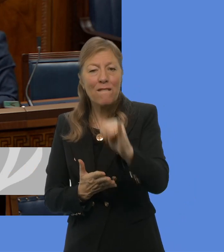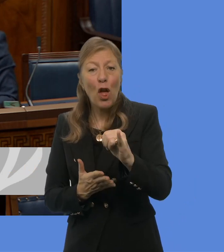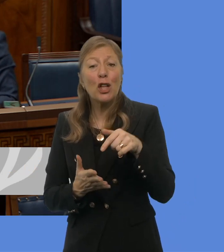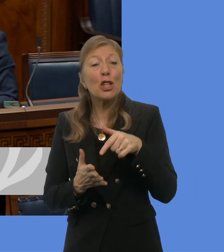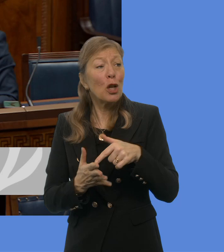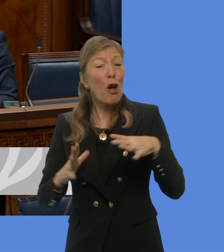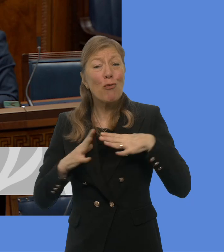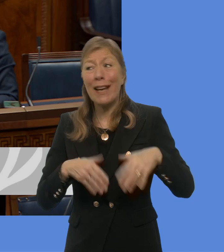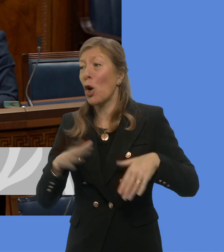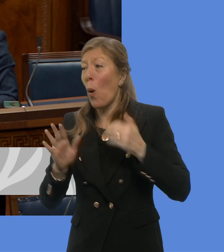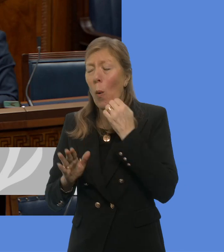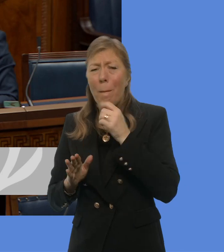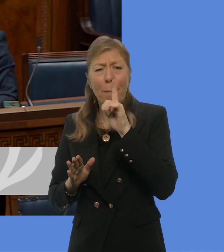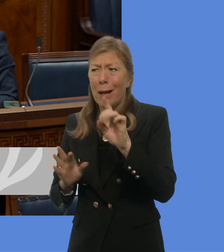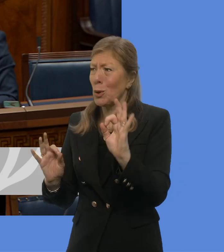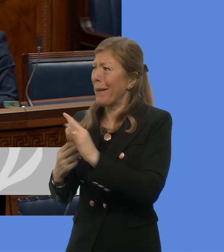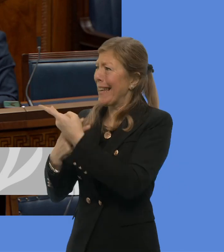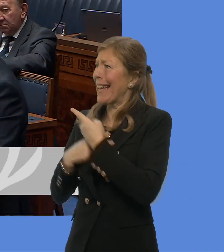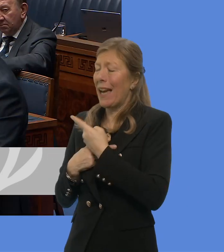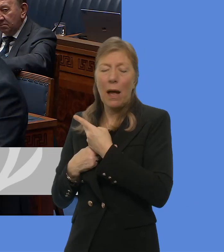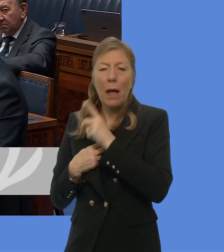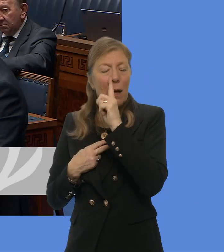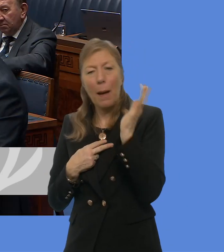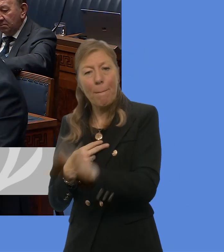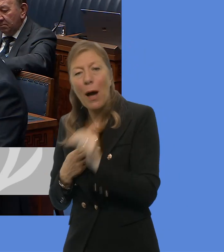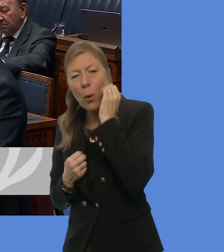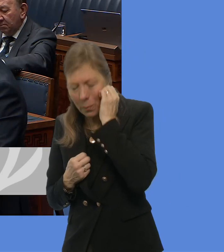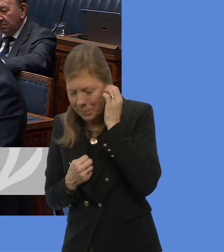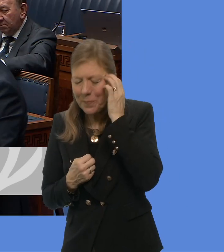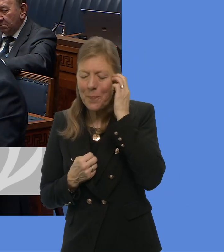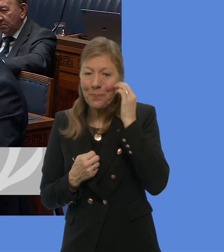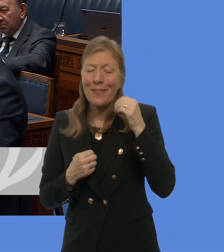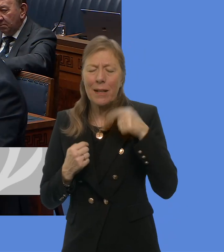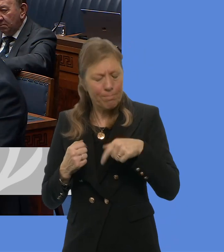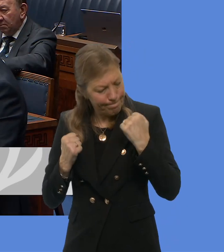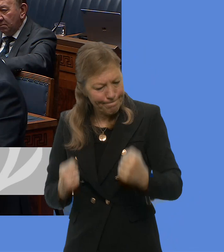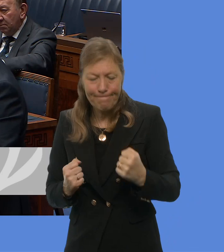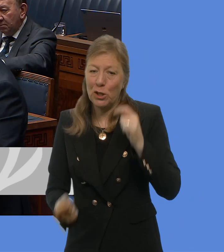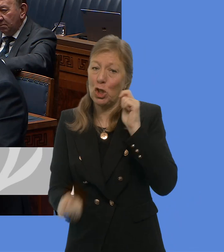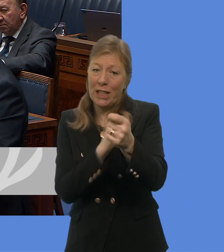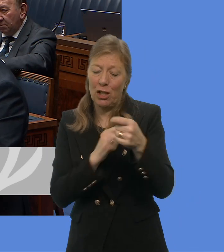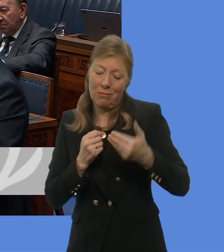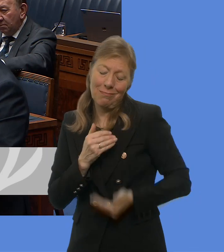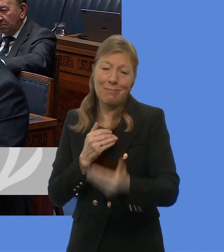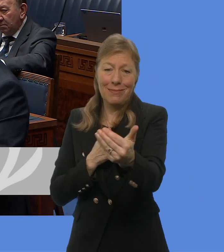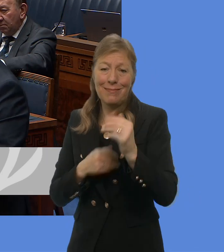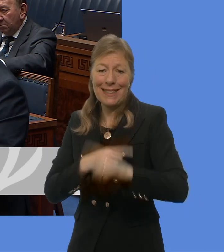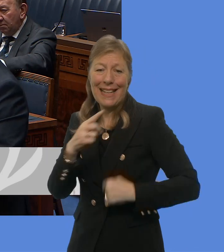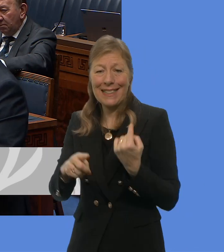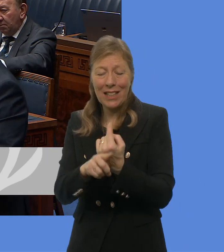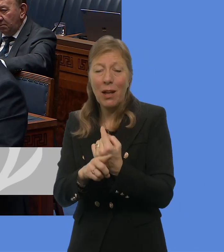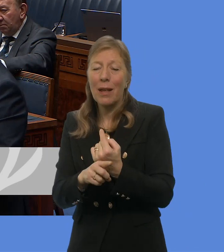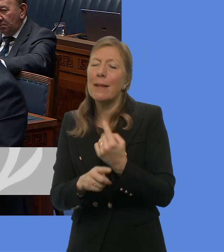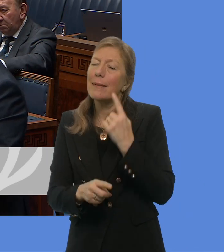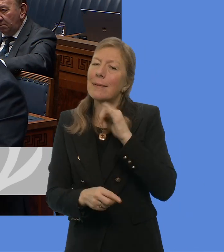I'm determined to work at that over the course of the coming calendar and financial year. And I think introducing the real living wage should make